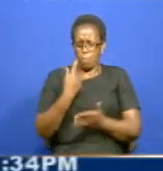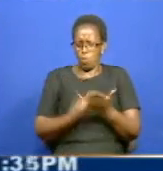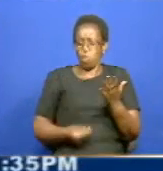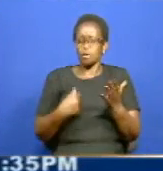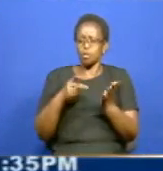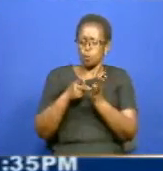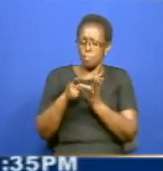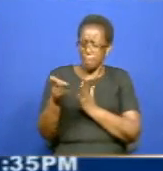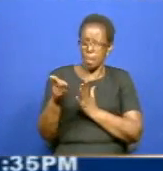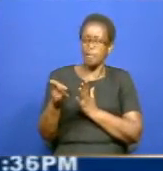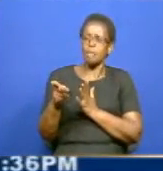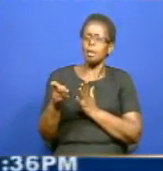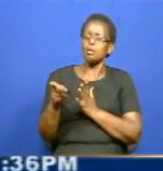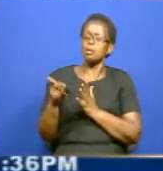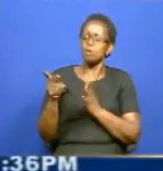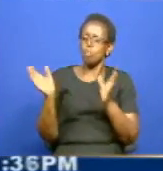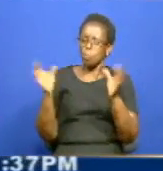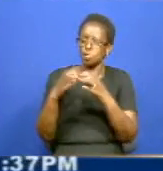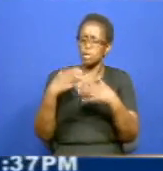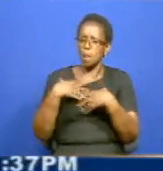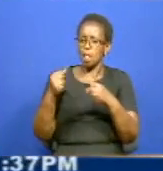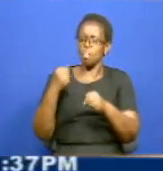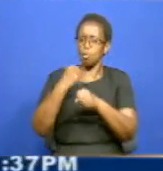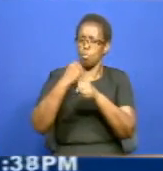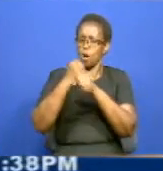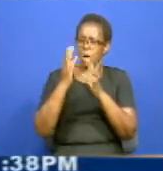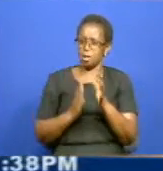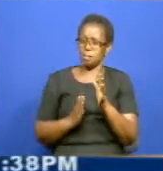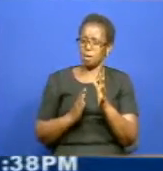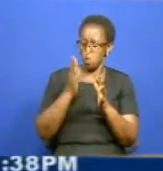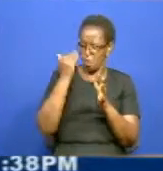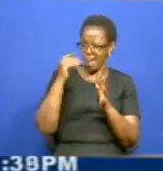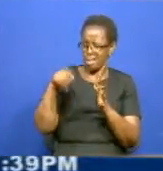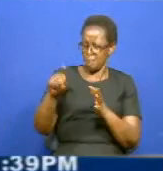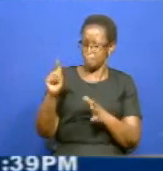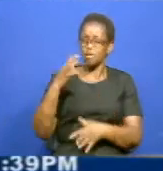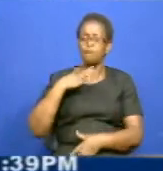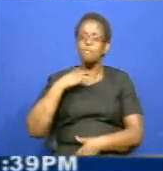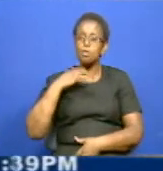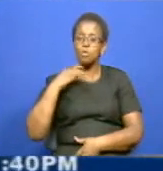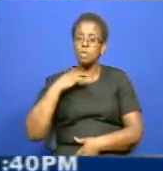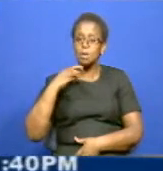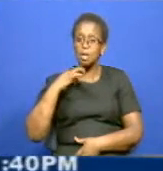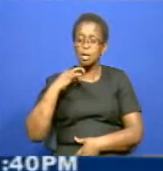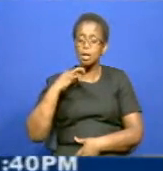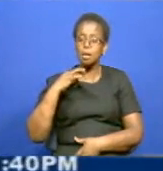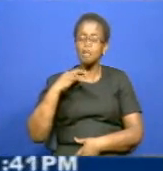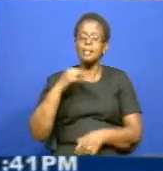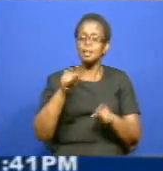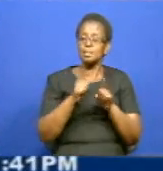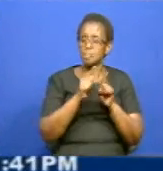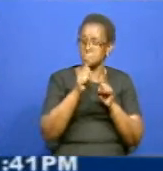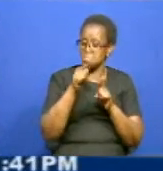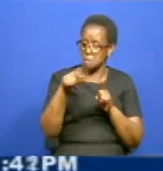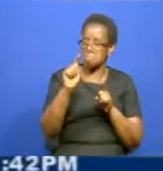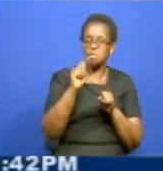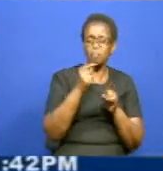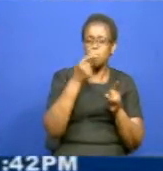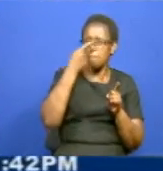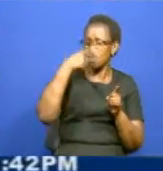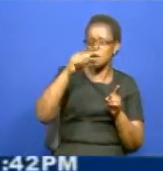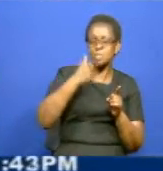health workers, the ones who are volunteers, and particularly what policies there are in